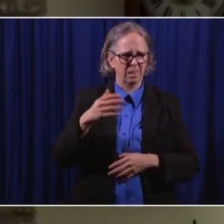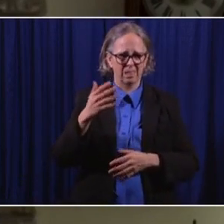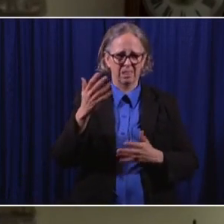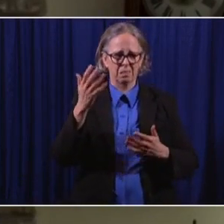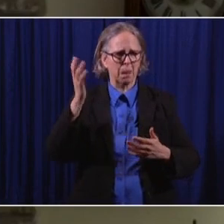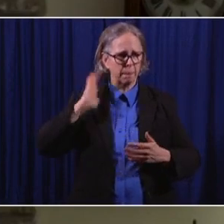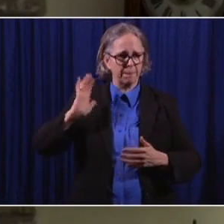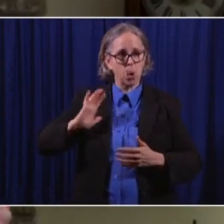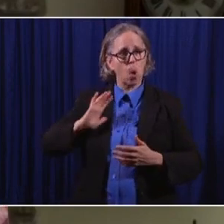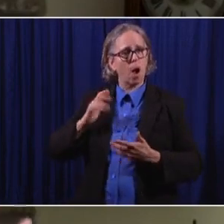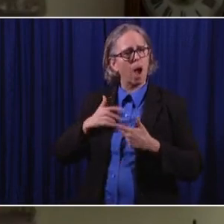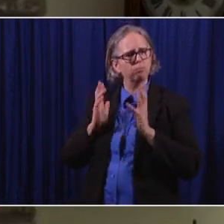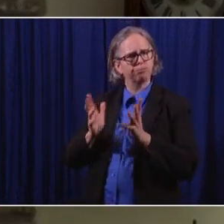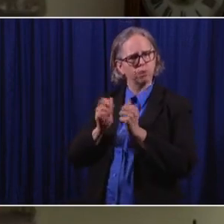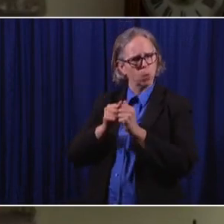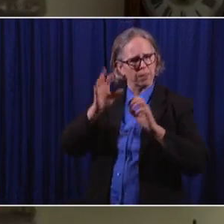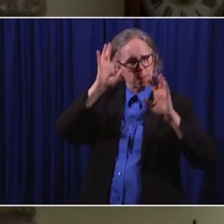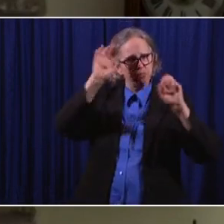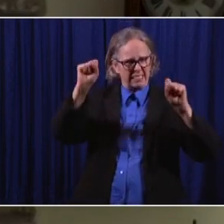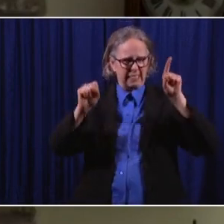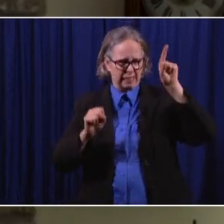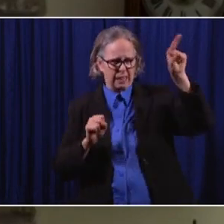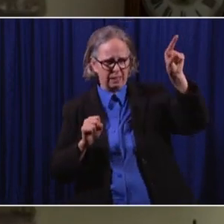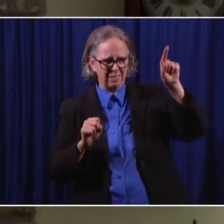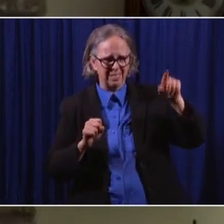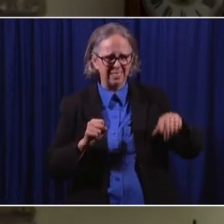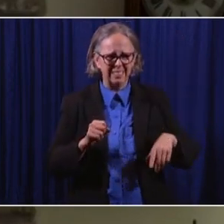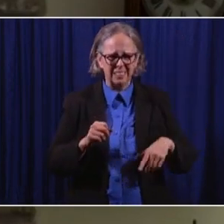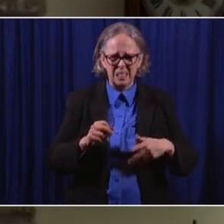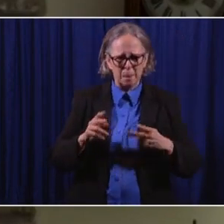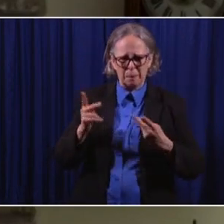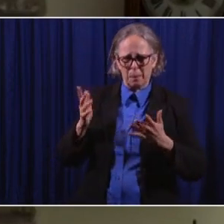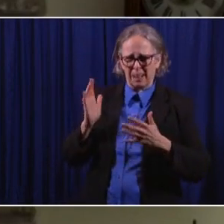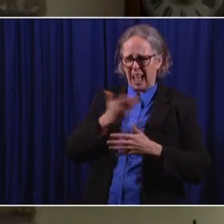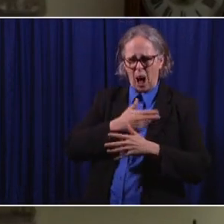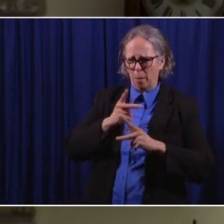the superintendent said, we have people in our community and,